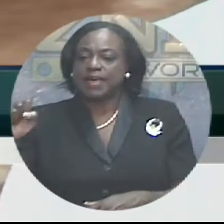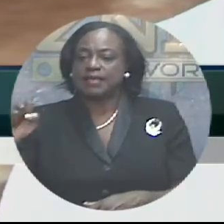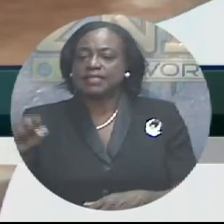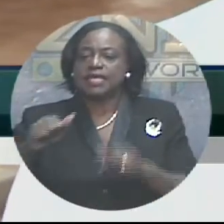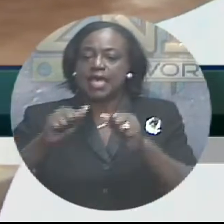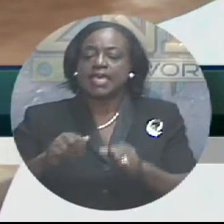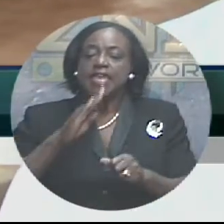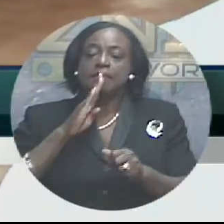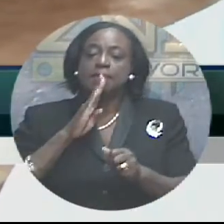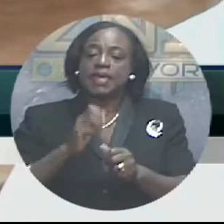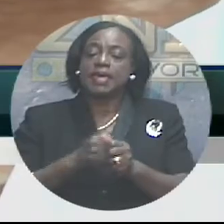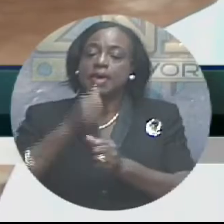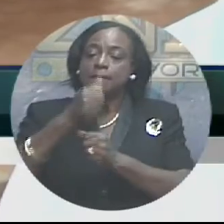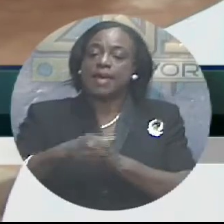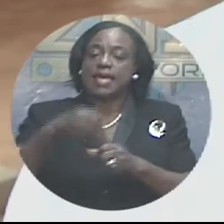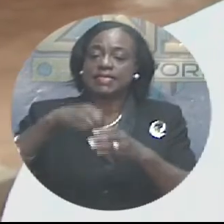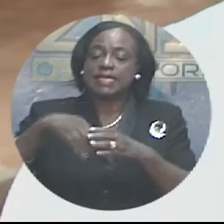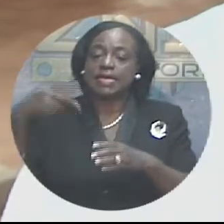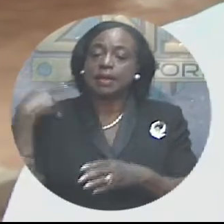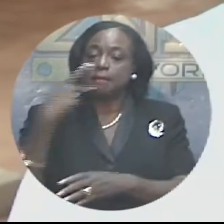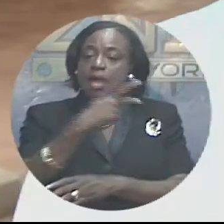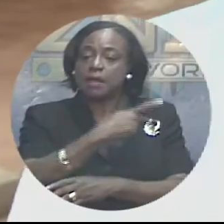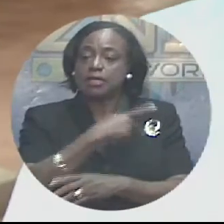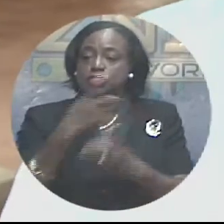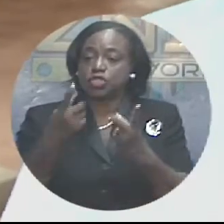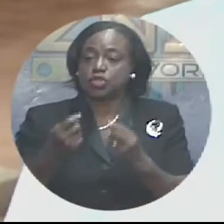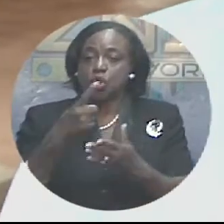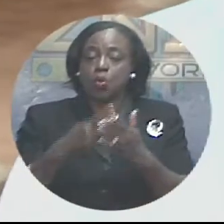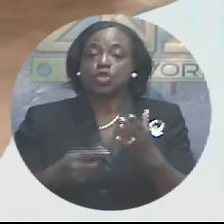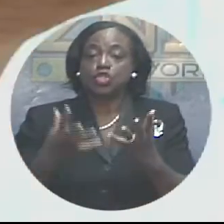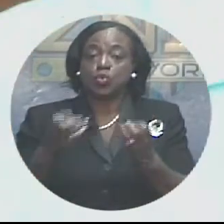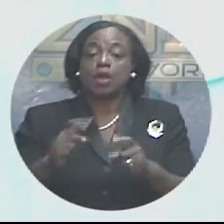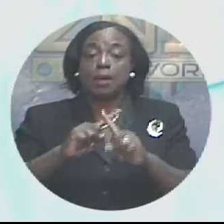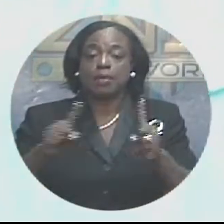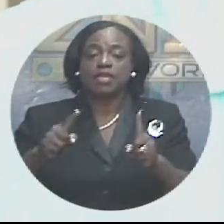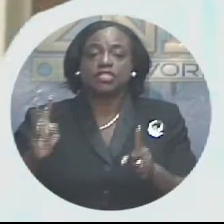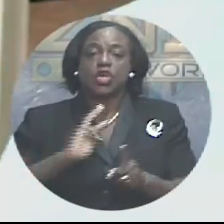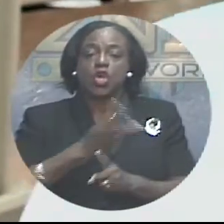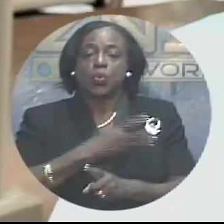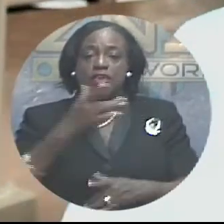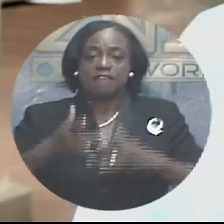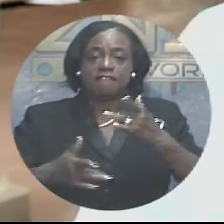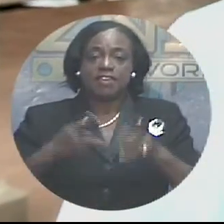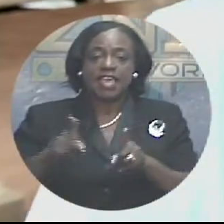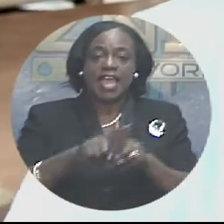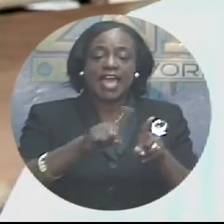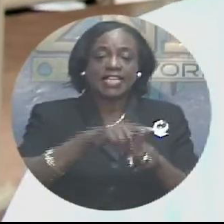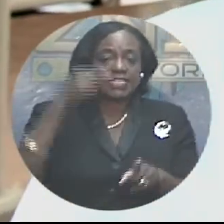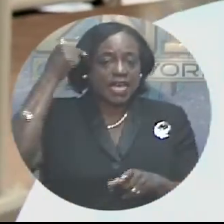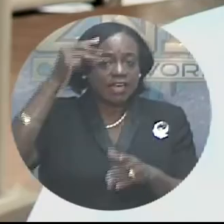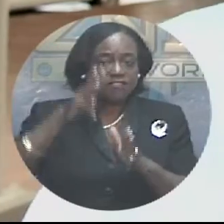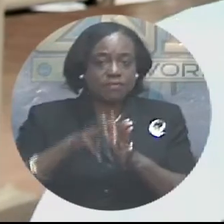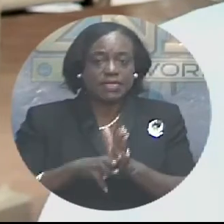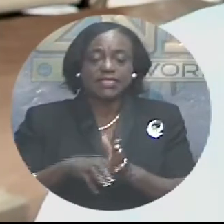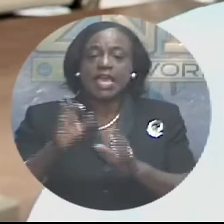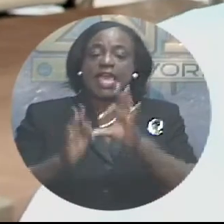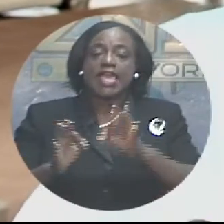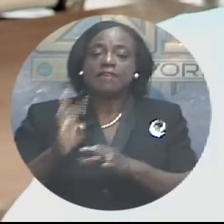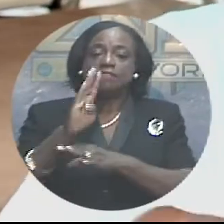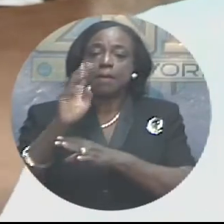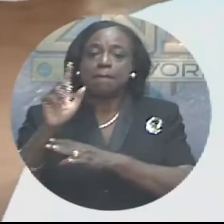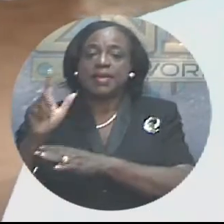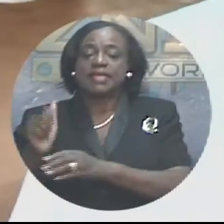in Parliament to do whatever you want. But we feel as a government that if the bills are passed,